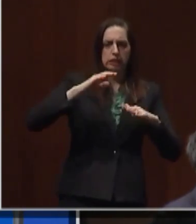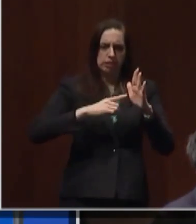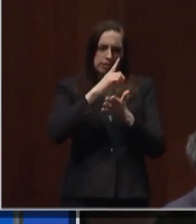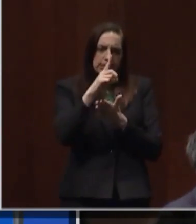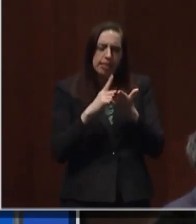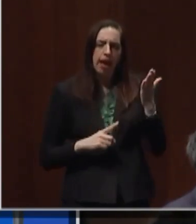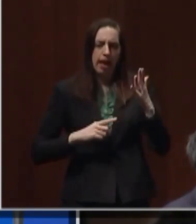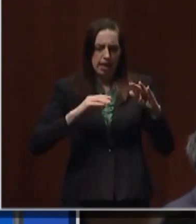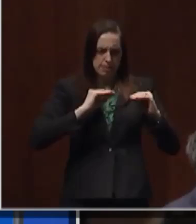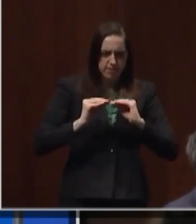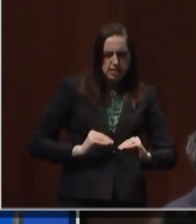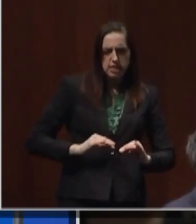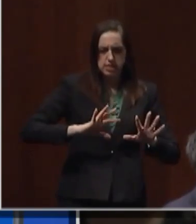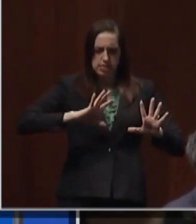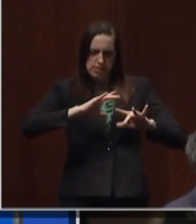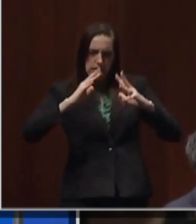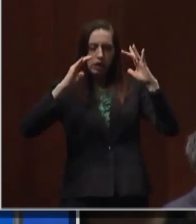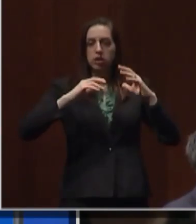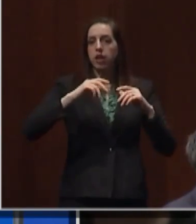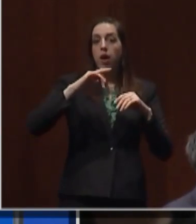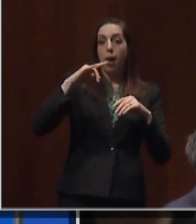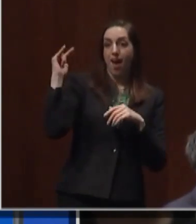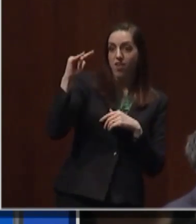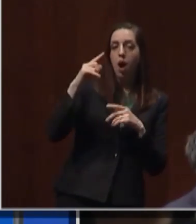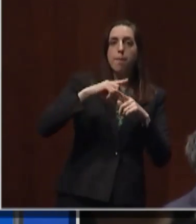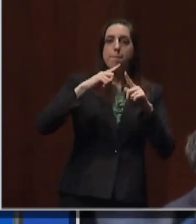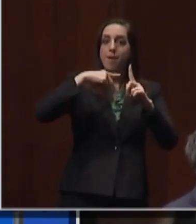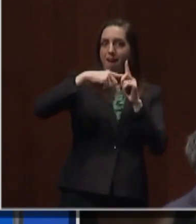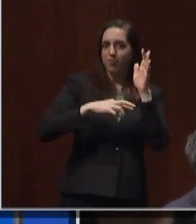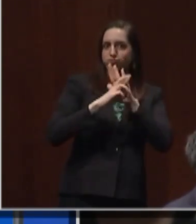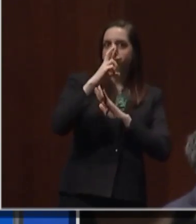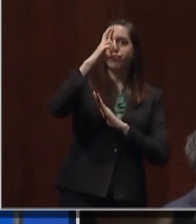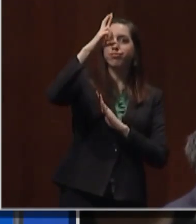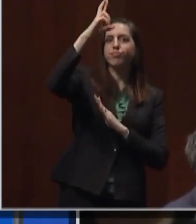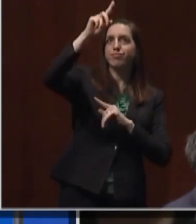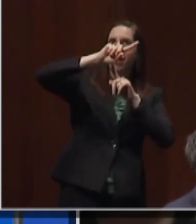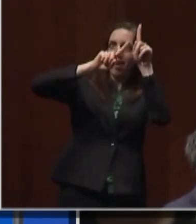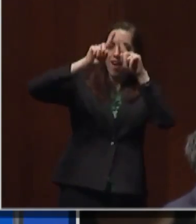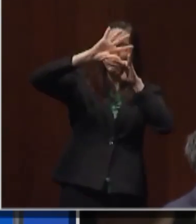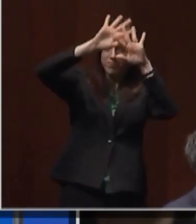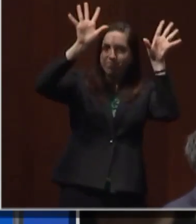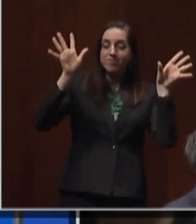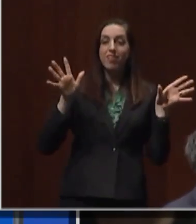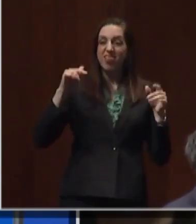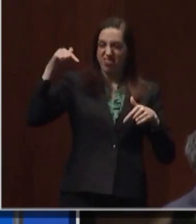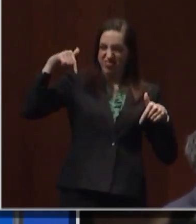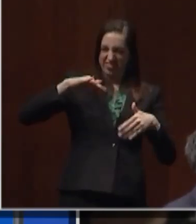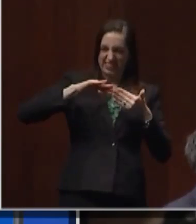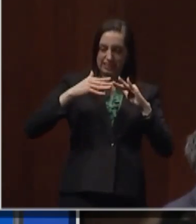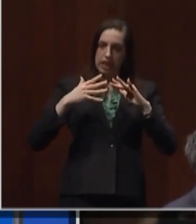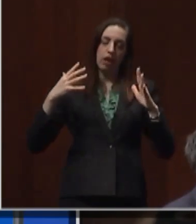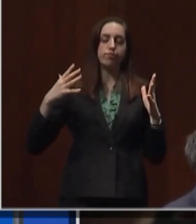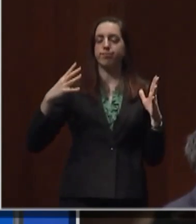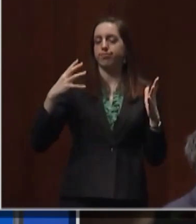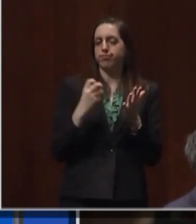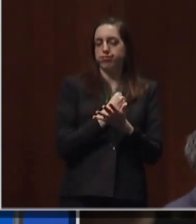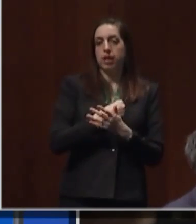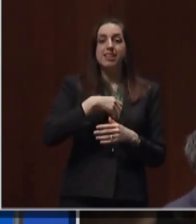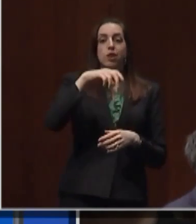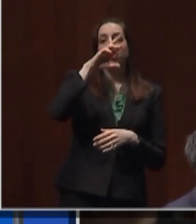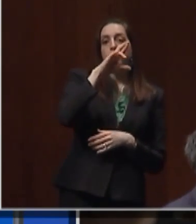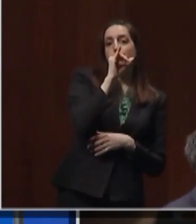both aircraft and spacecraft. I see a city of opportunity for all. Rice, Texas